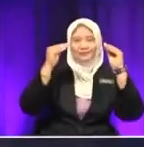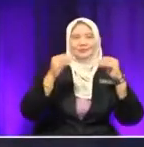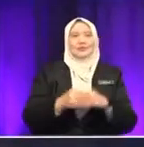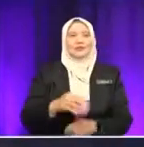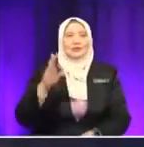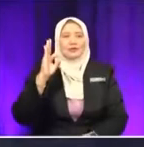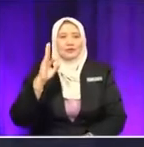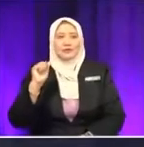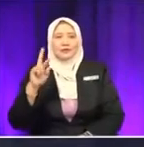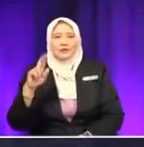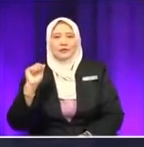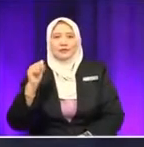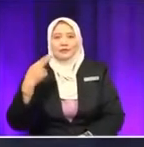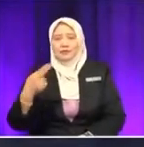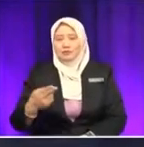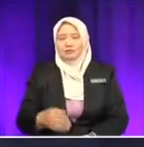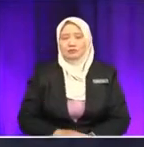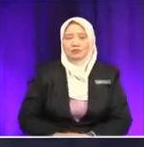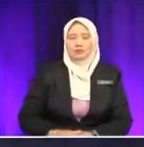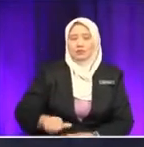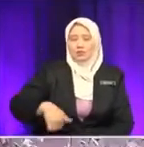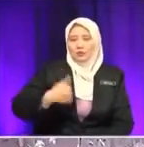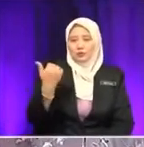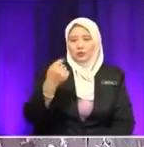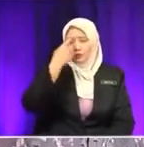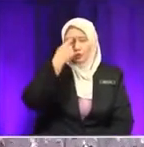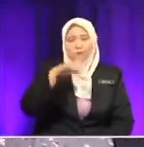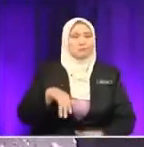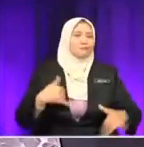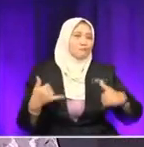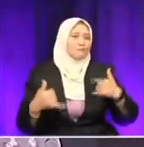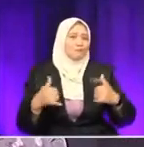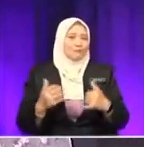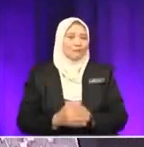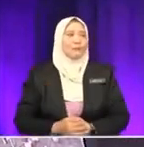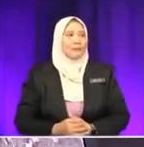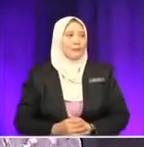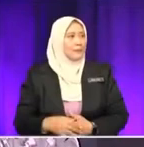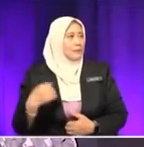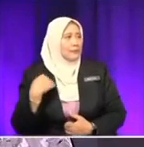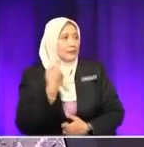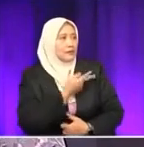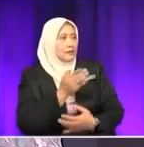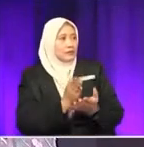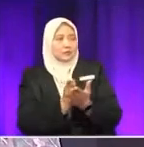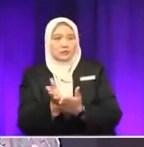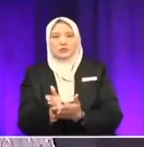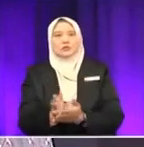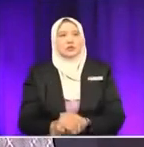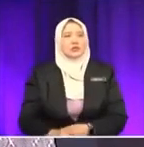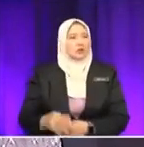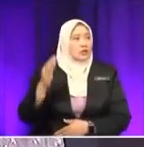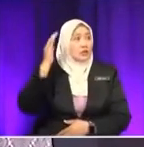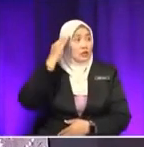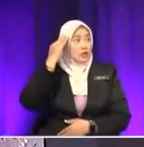so girls and boys, now we're going to focus on our writing. That is, of course, everyone must be aware and familiar